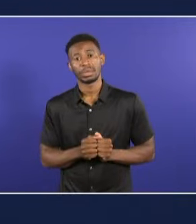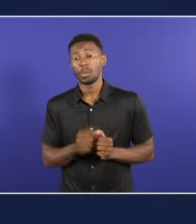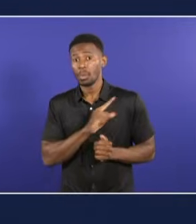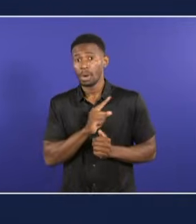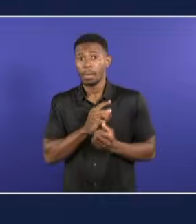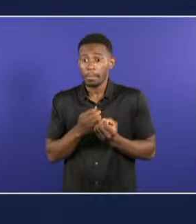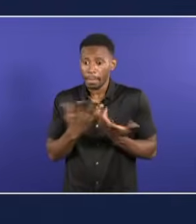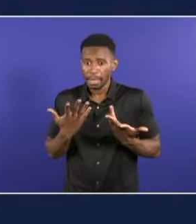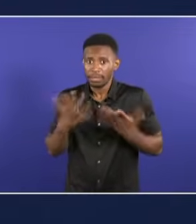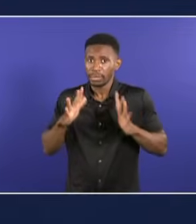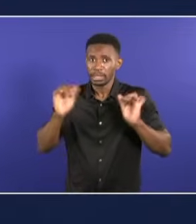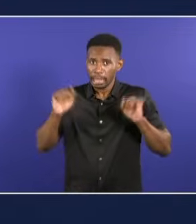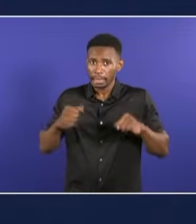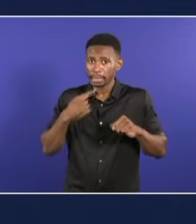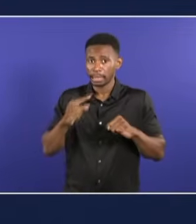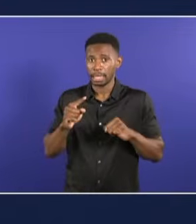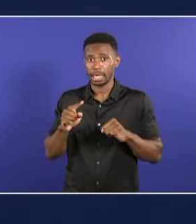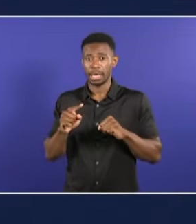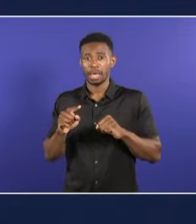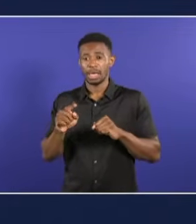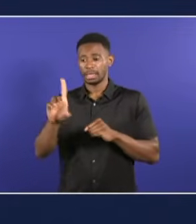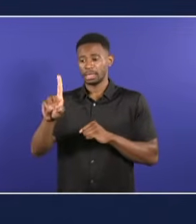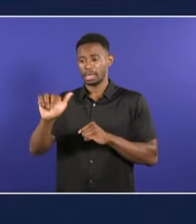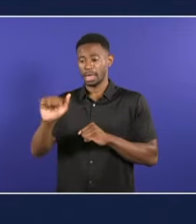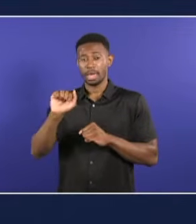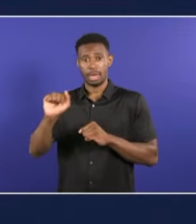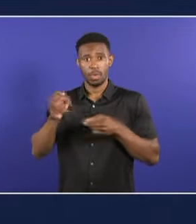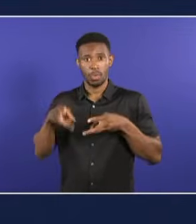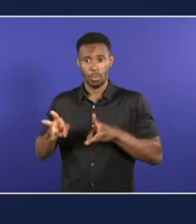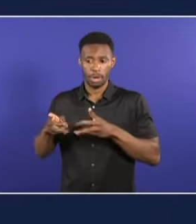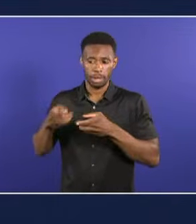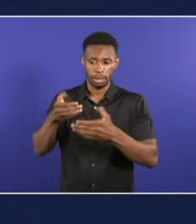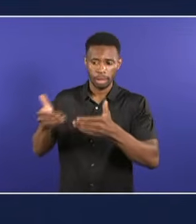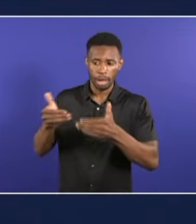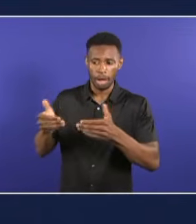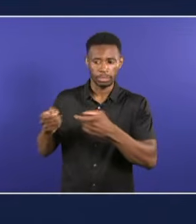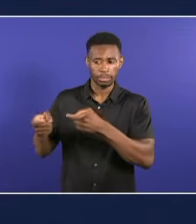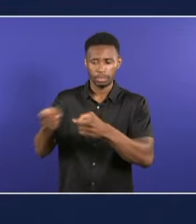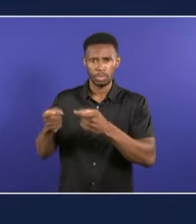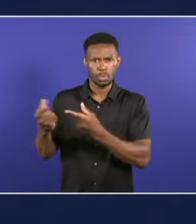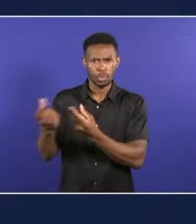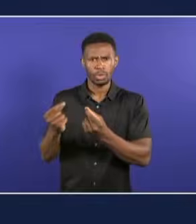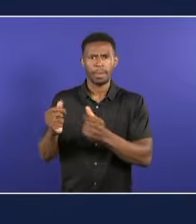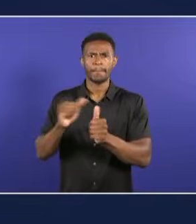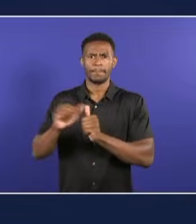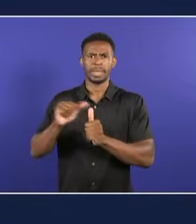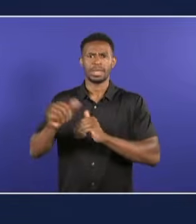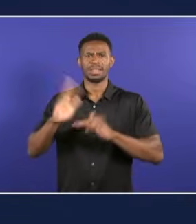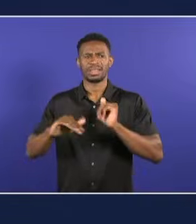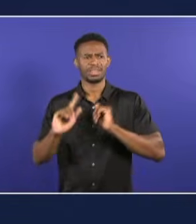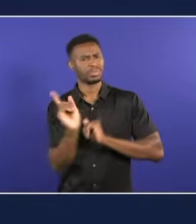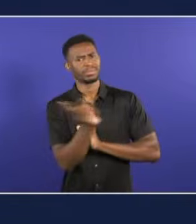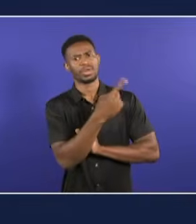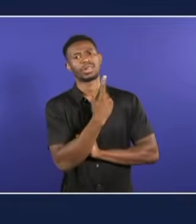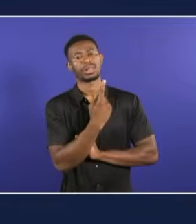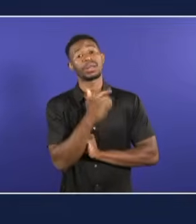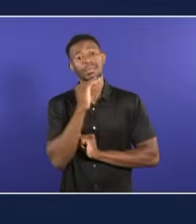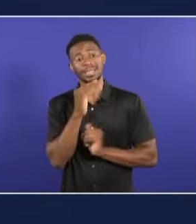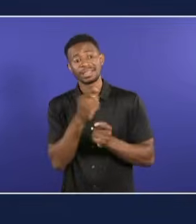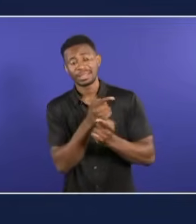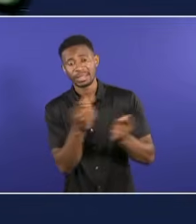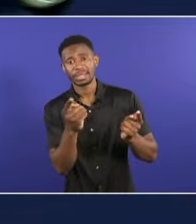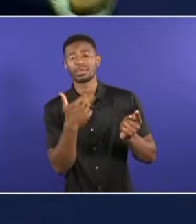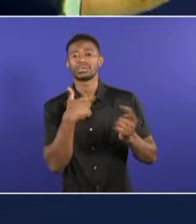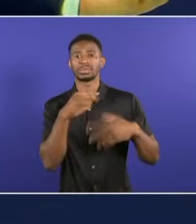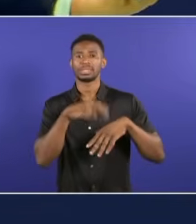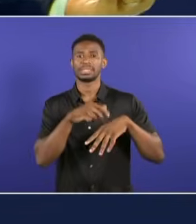else. Now, we must win their trust so that they can vote for us for the first time. And friends,